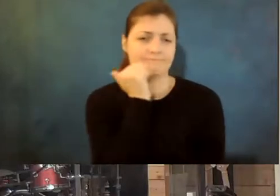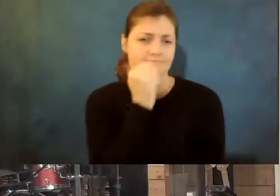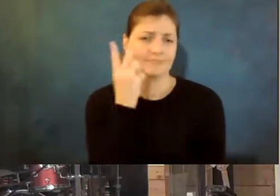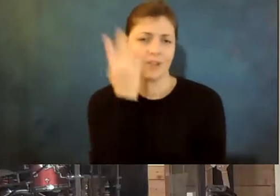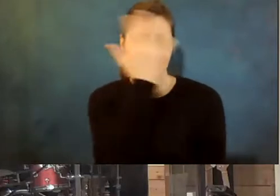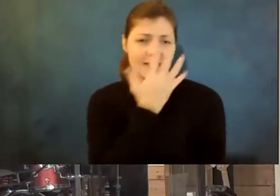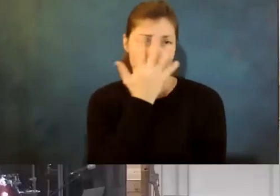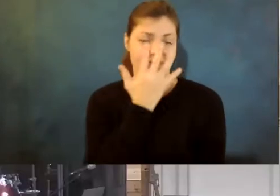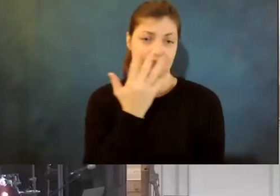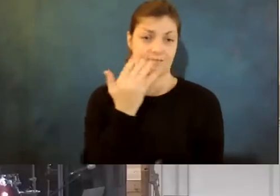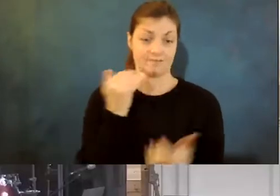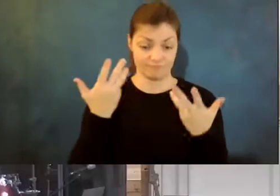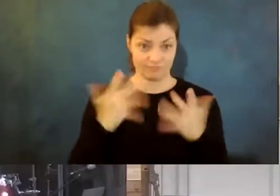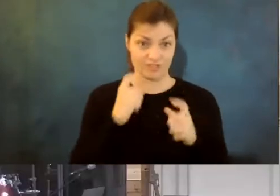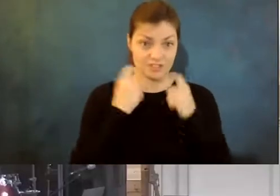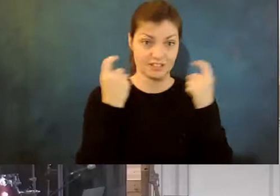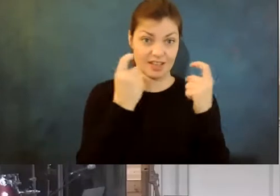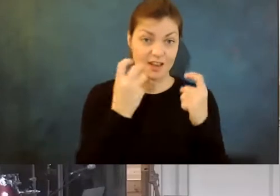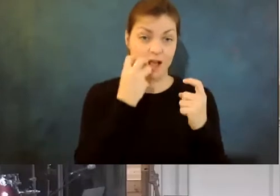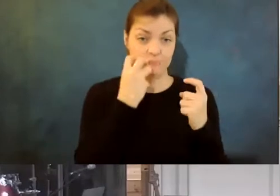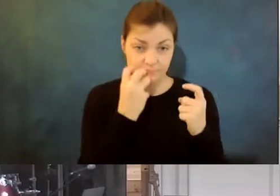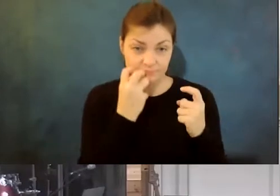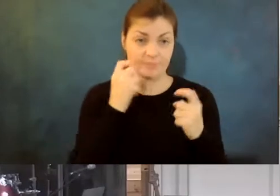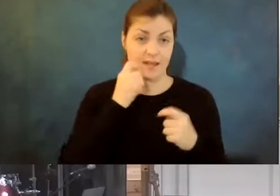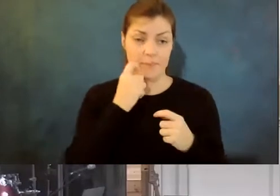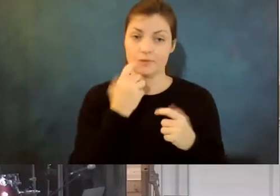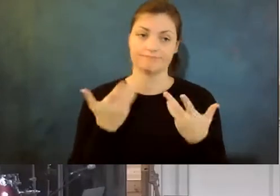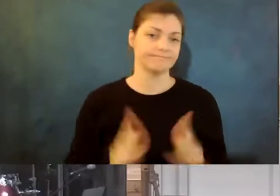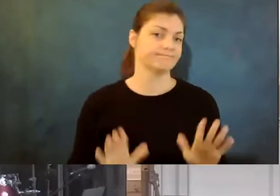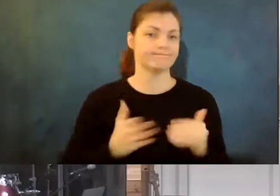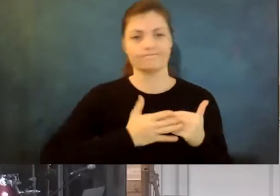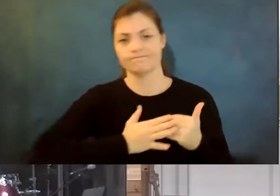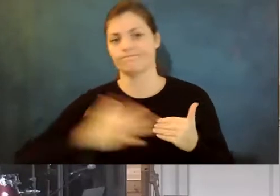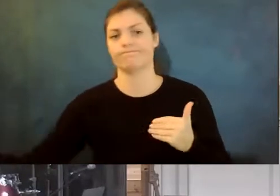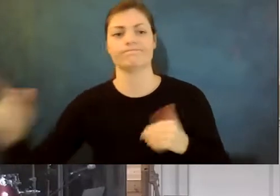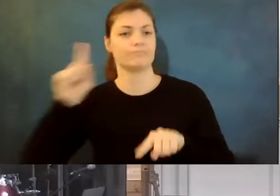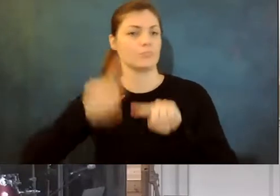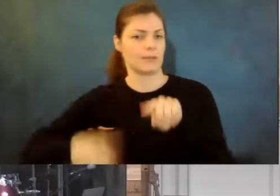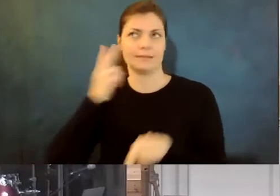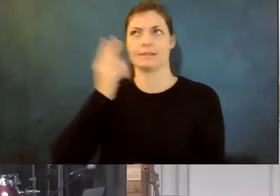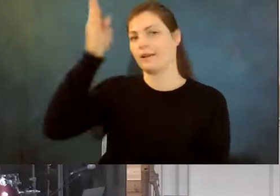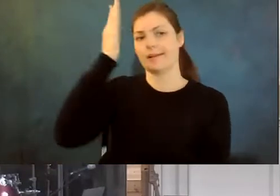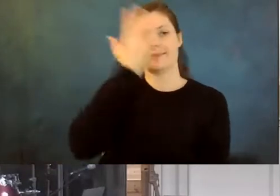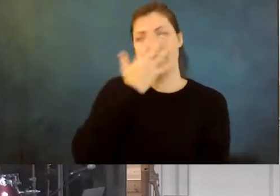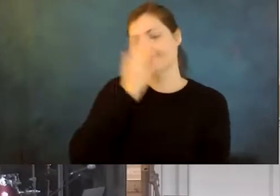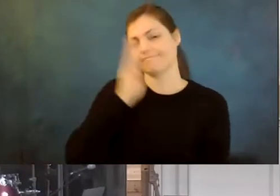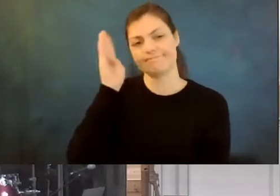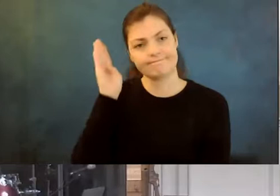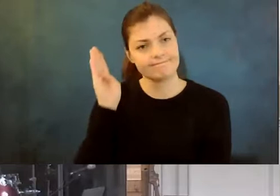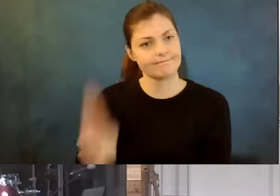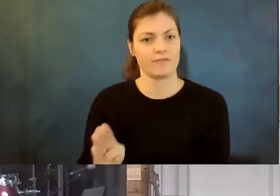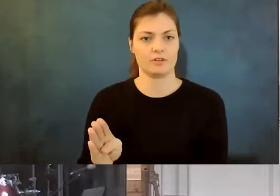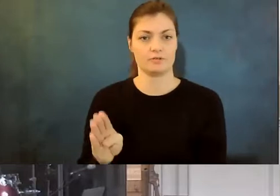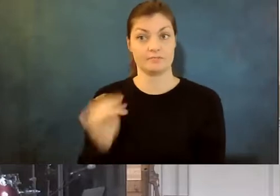Since the fall, there is only one way. We will ultimately be there. But here on earth, we will never see him face to face and live.